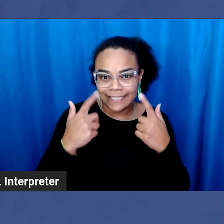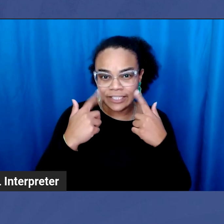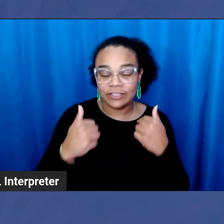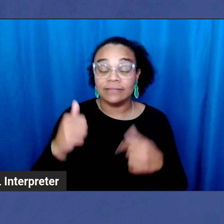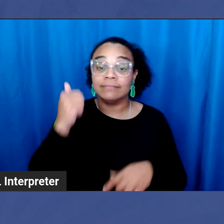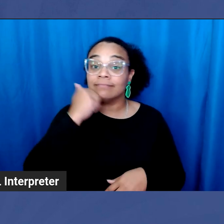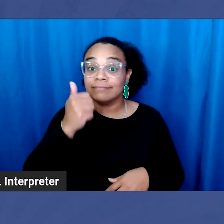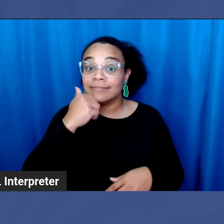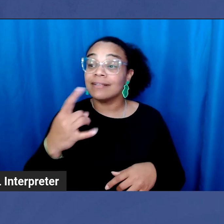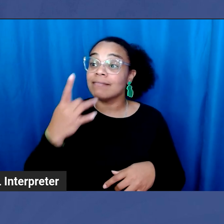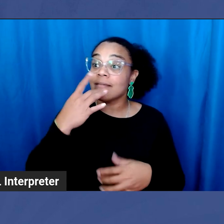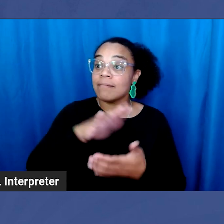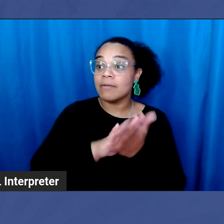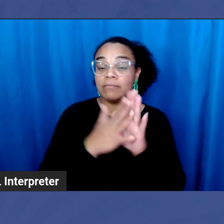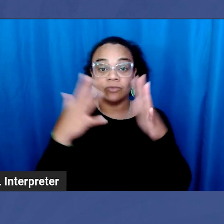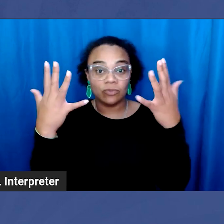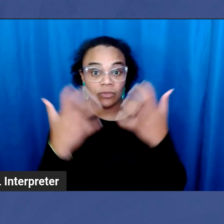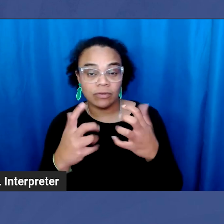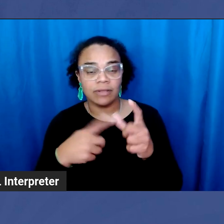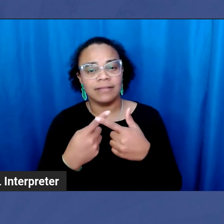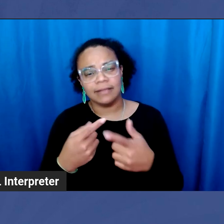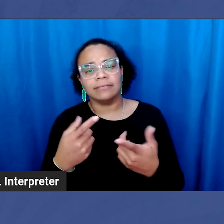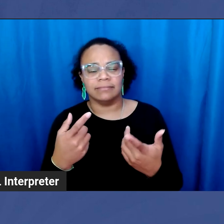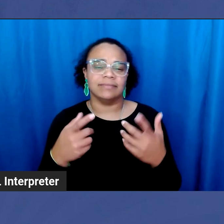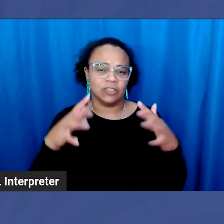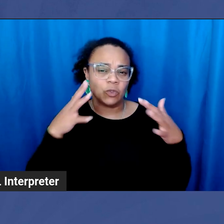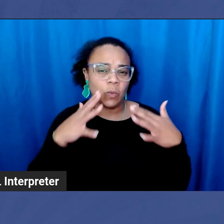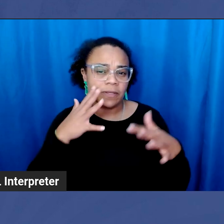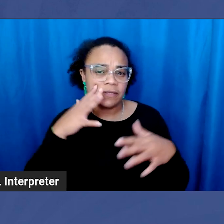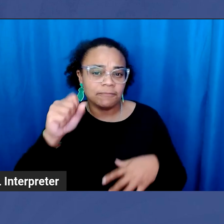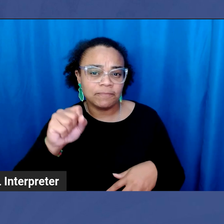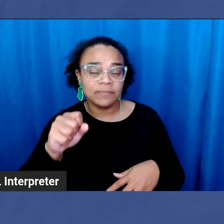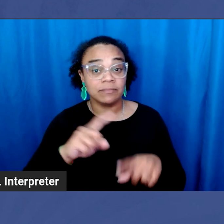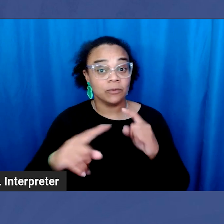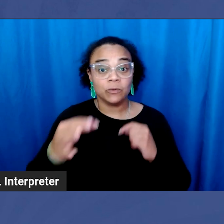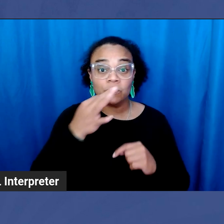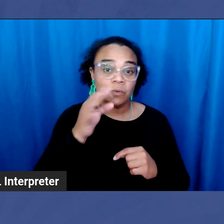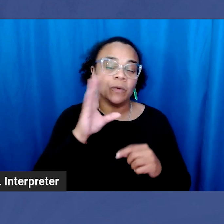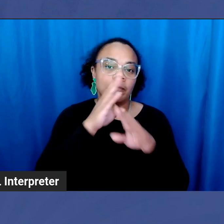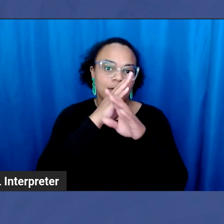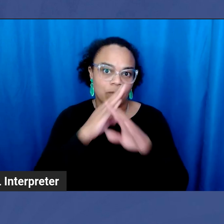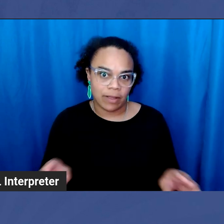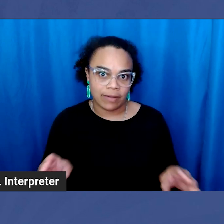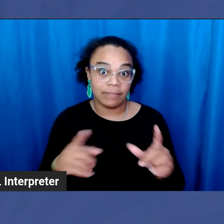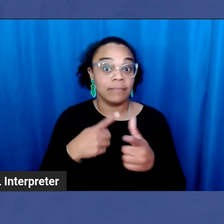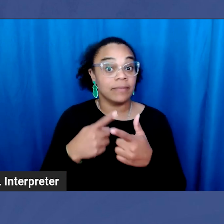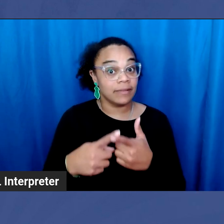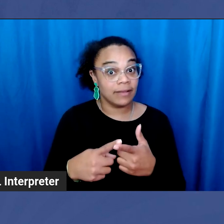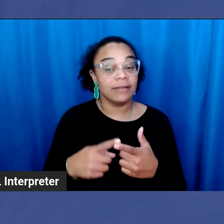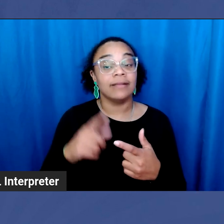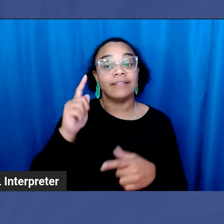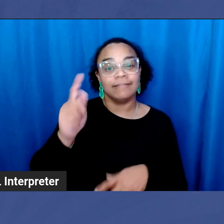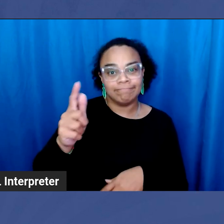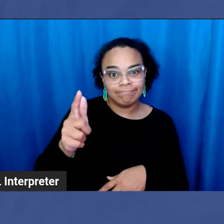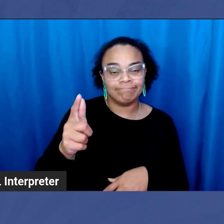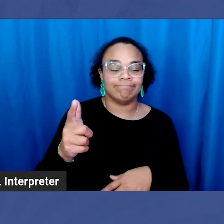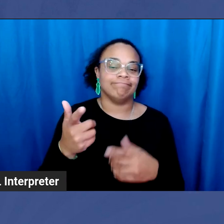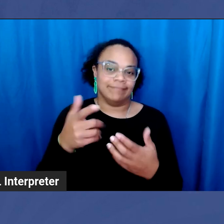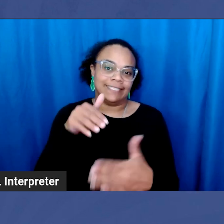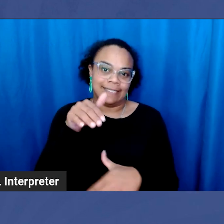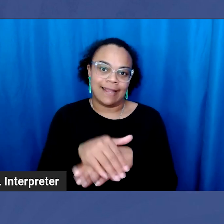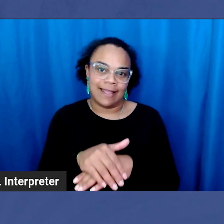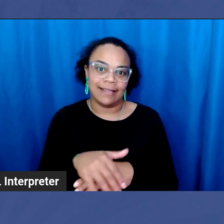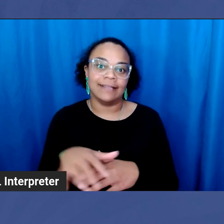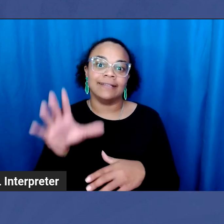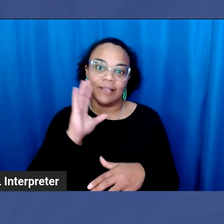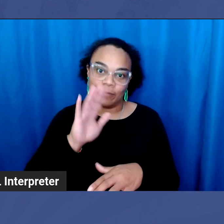light into dark, and for a while it is noisy, though soon it will be quiet. And then later it is night, which